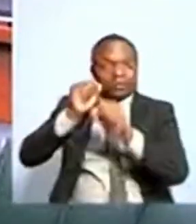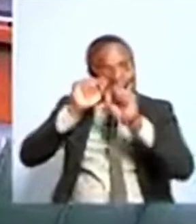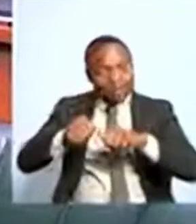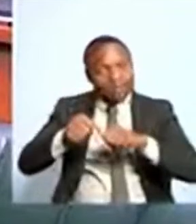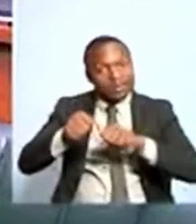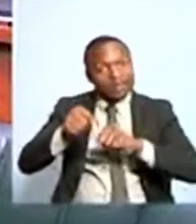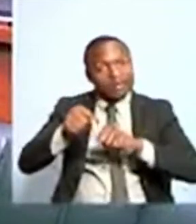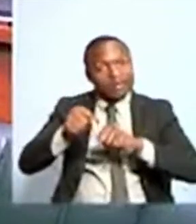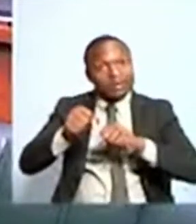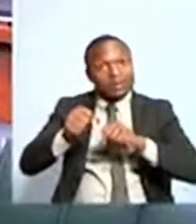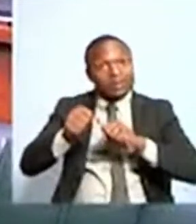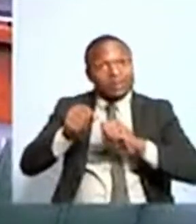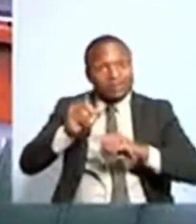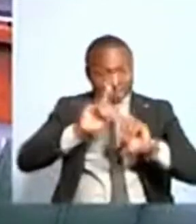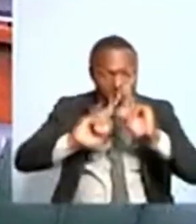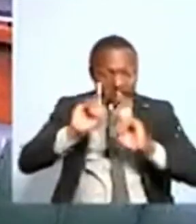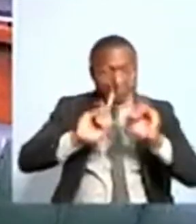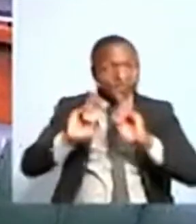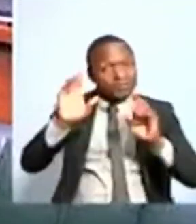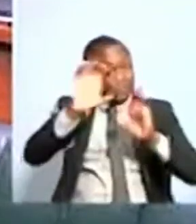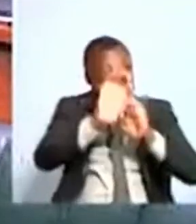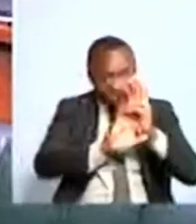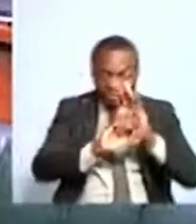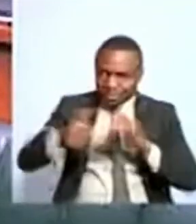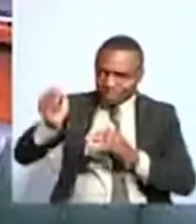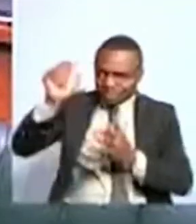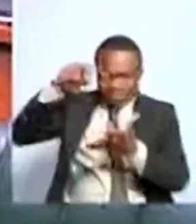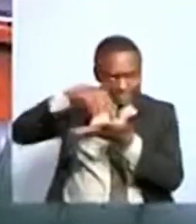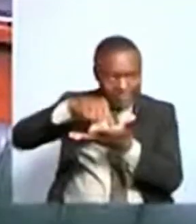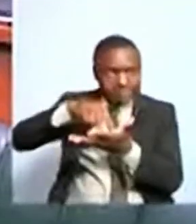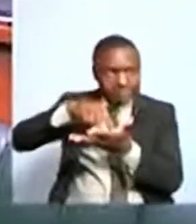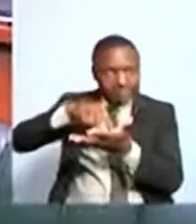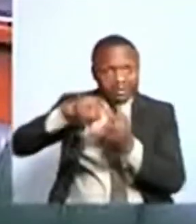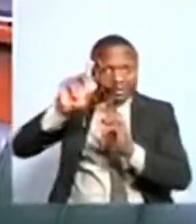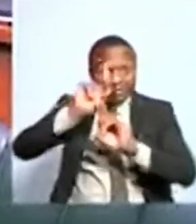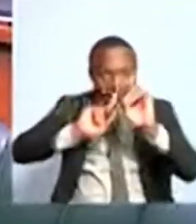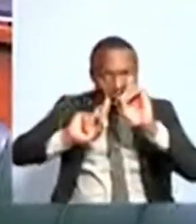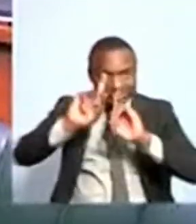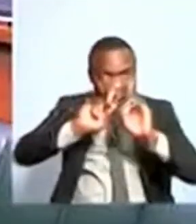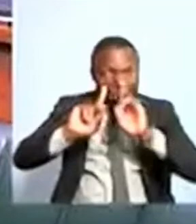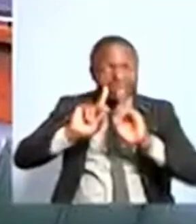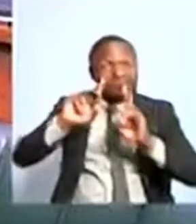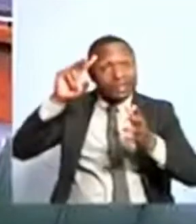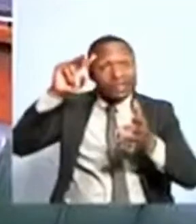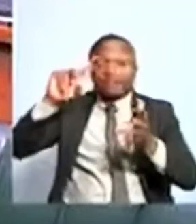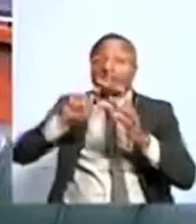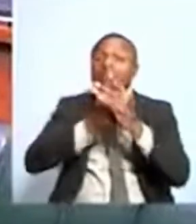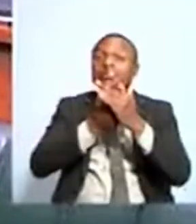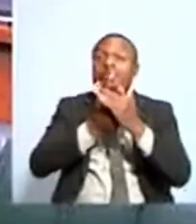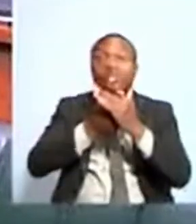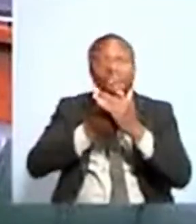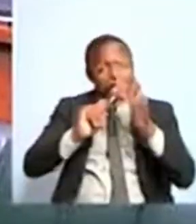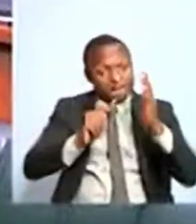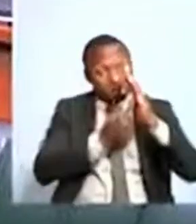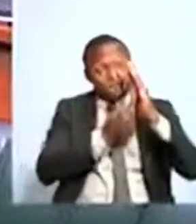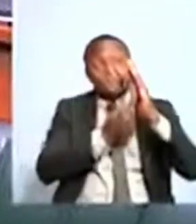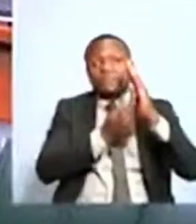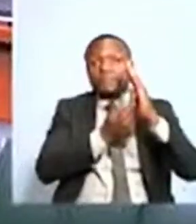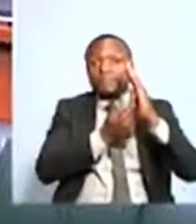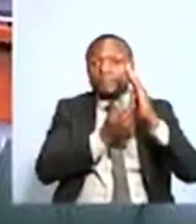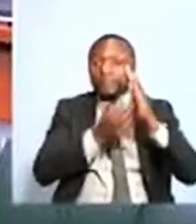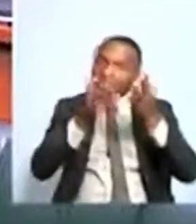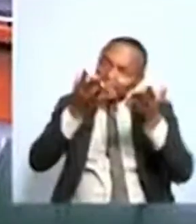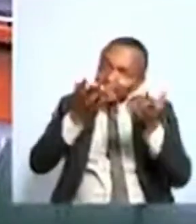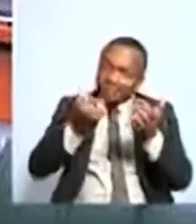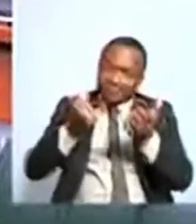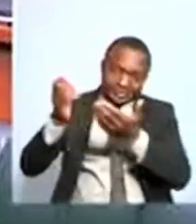Constitution. When I stood up to debate, I started from the point of view I wanted